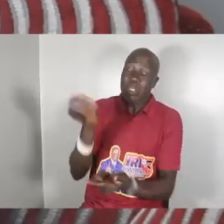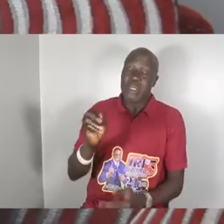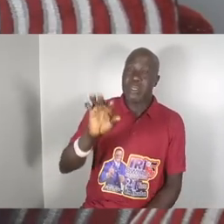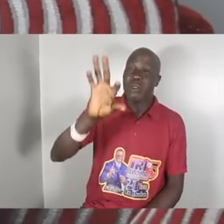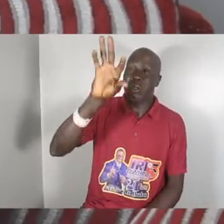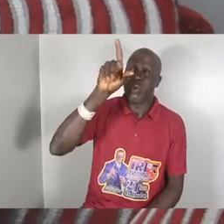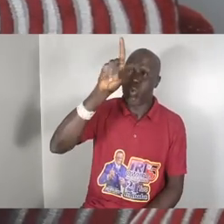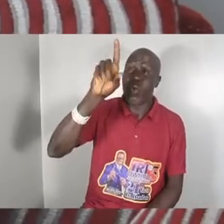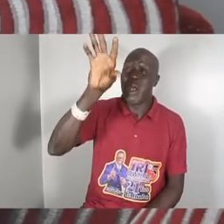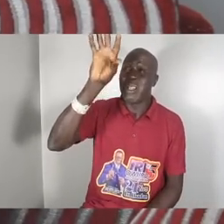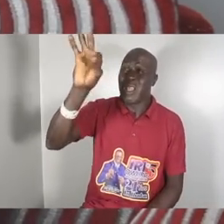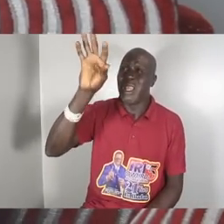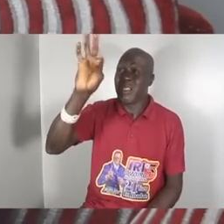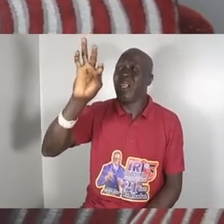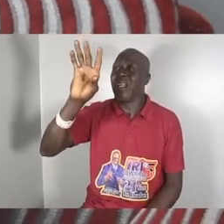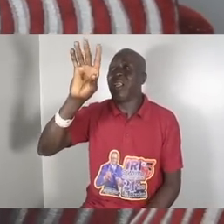1984.